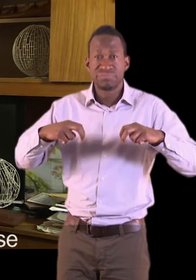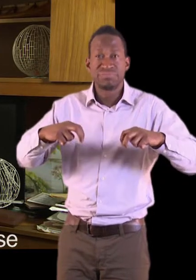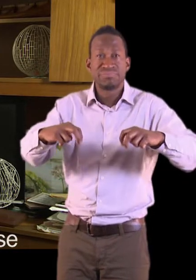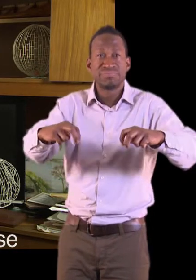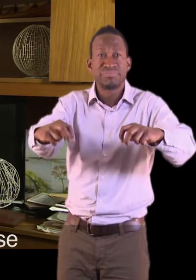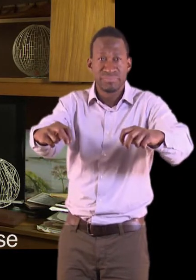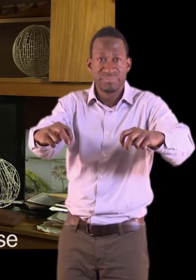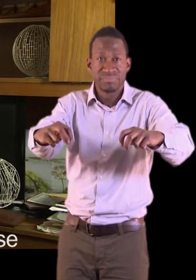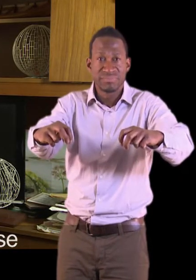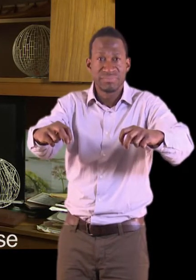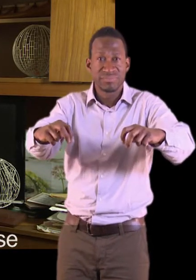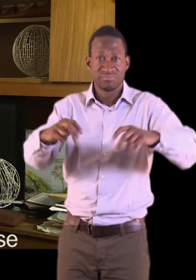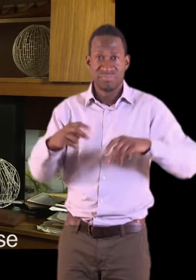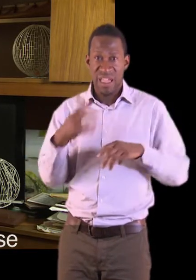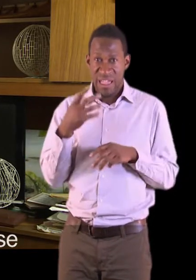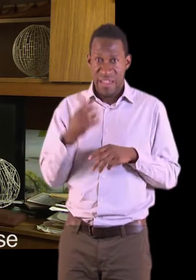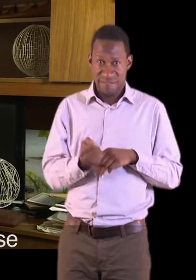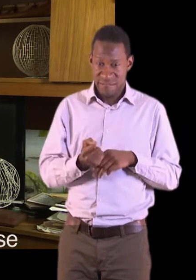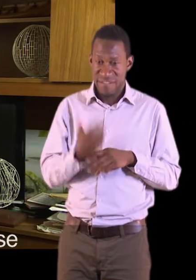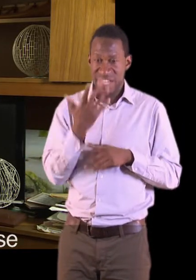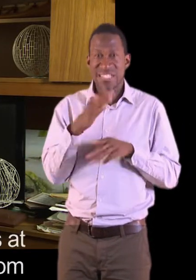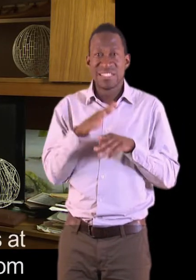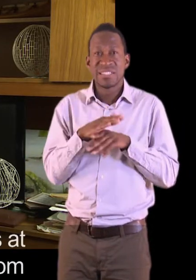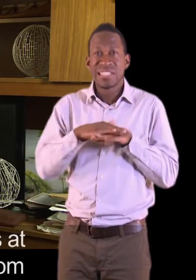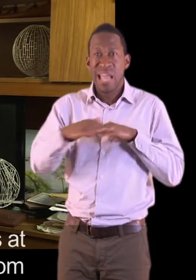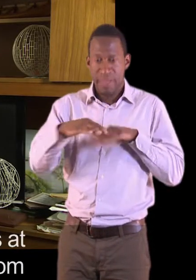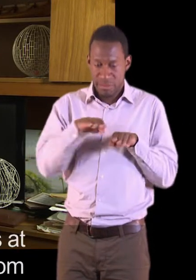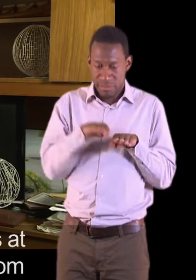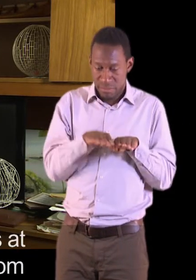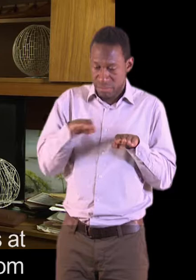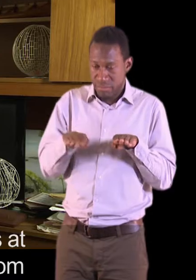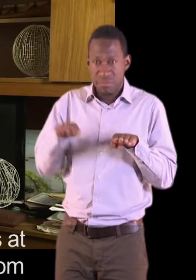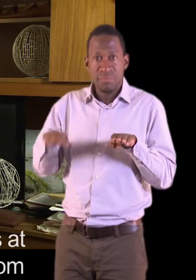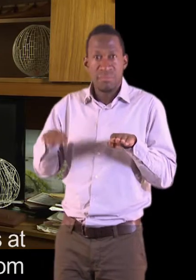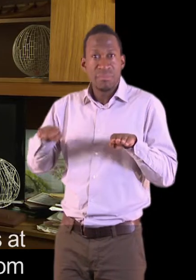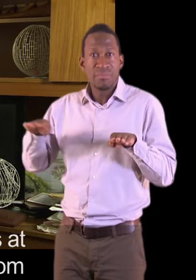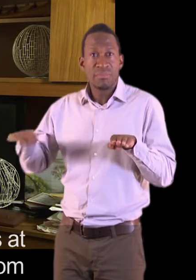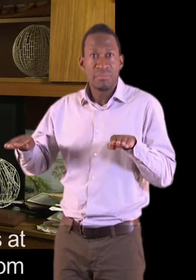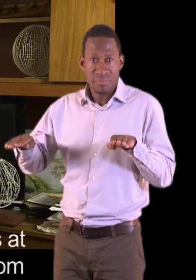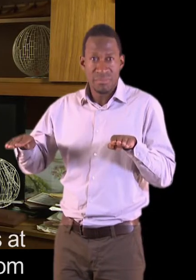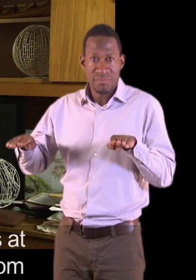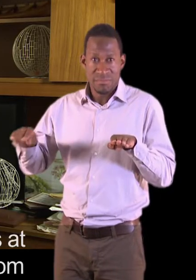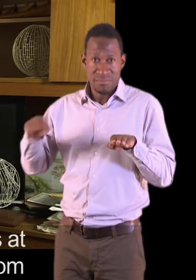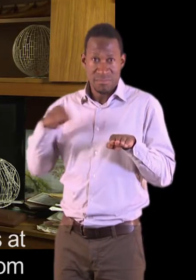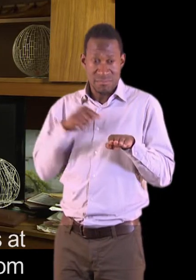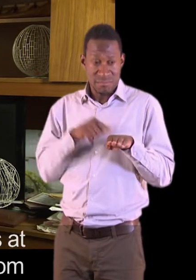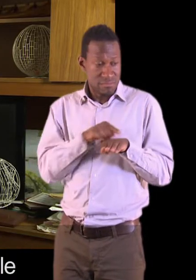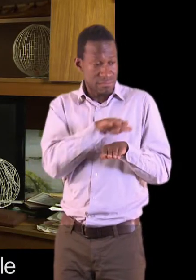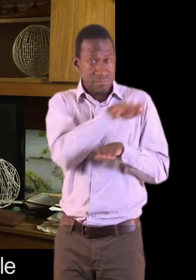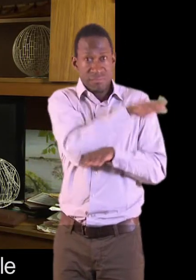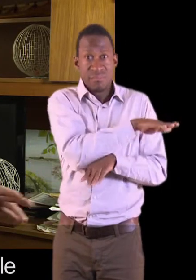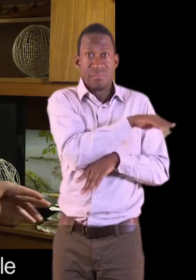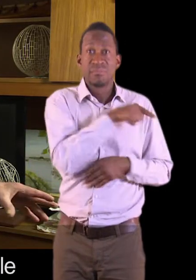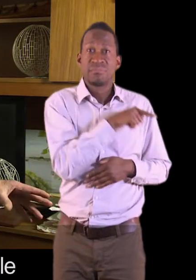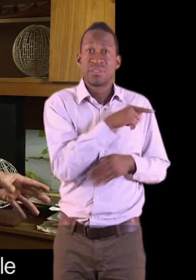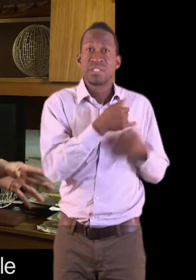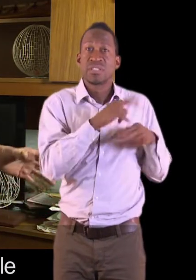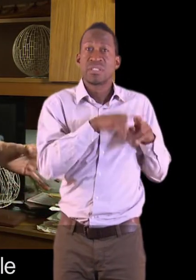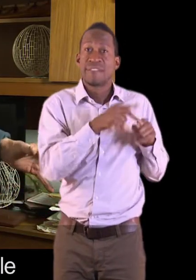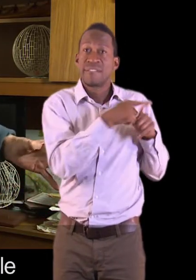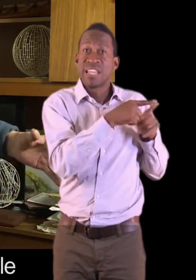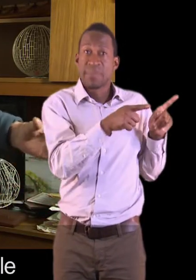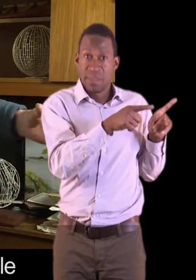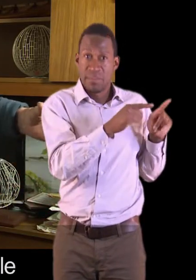of these tables in this room, and the staff table was at the other end of the room, and the staff table